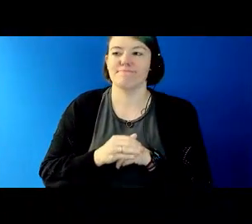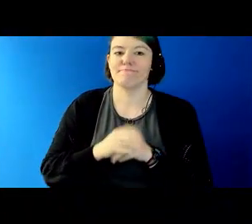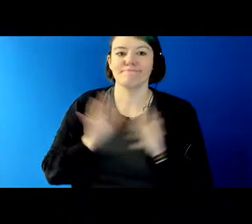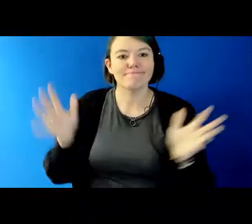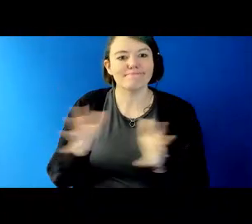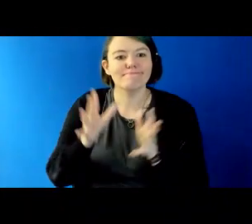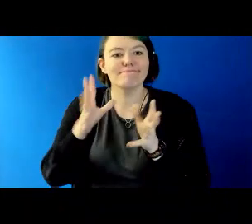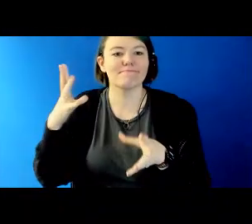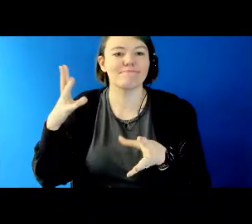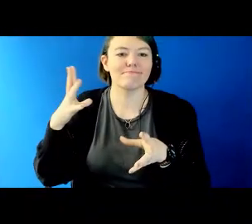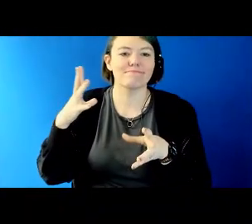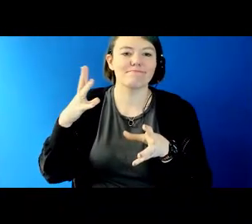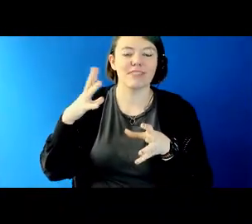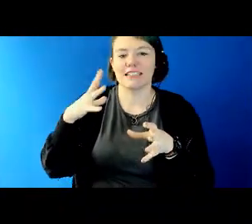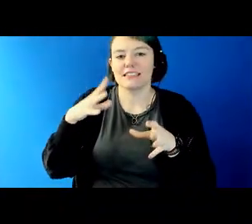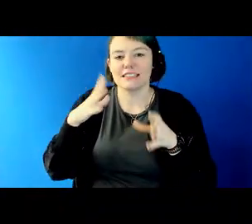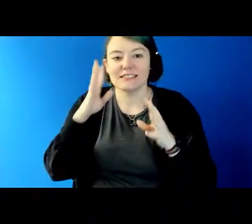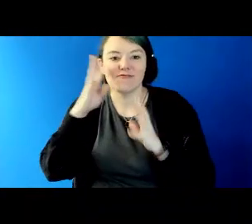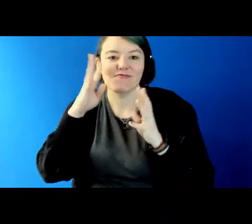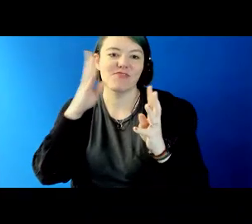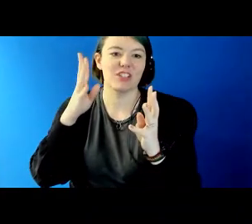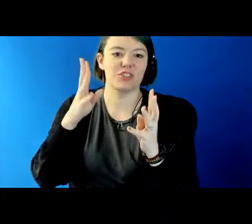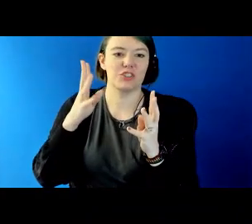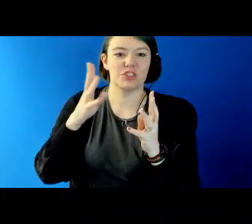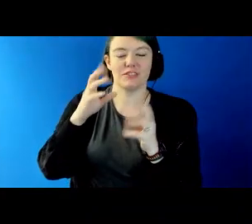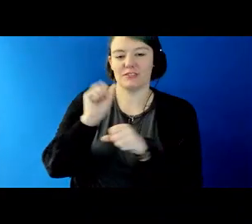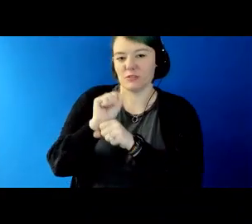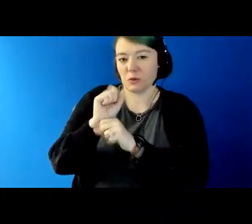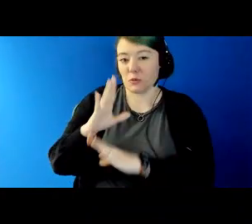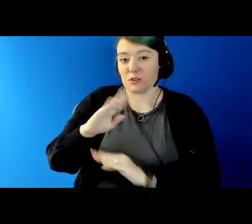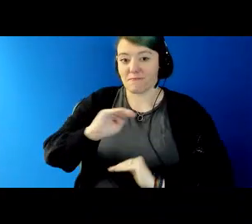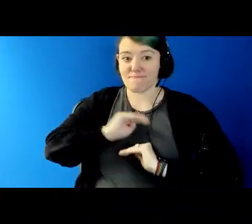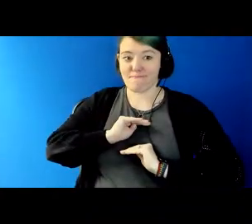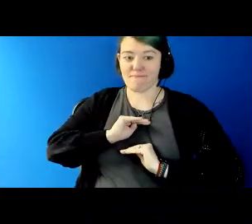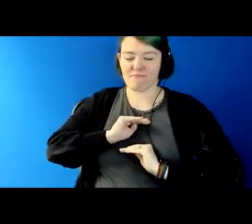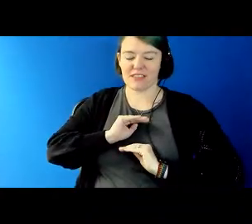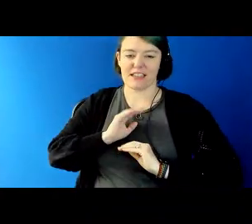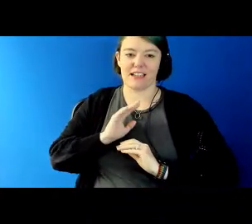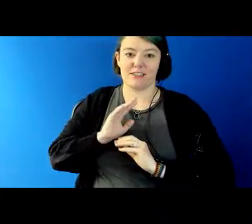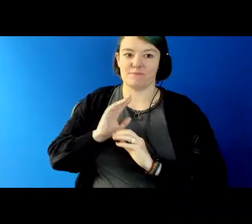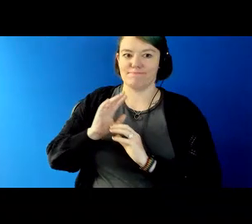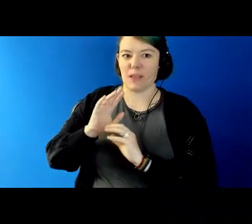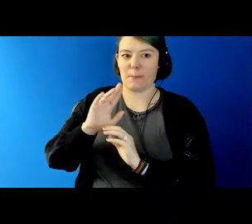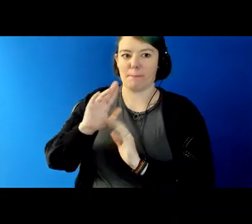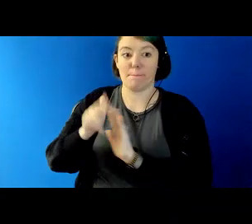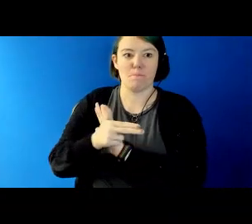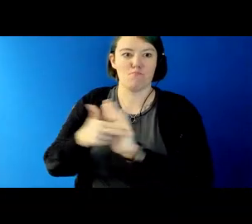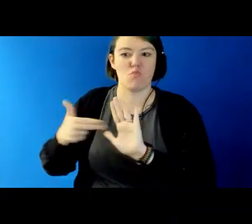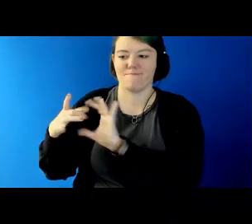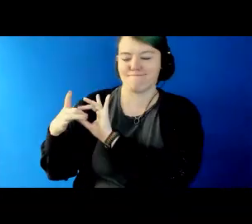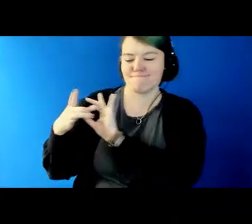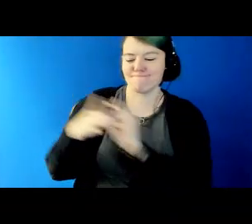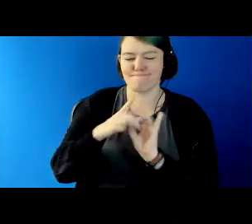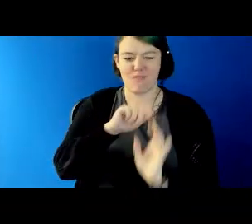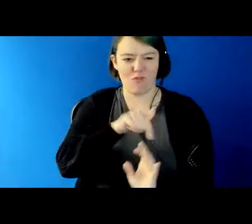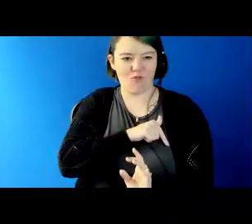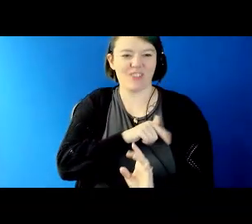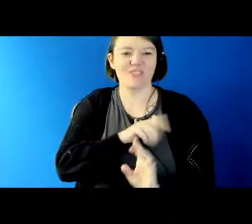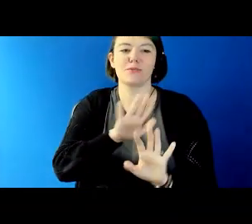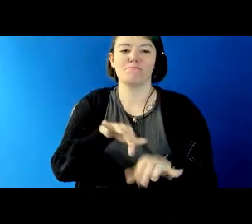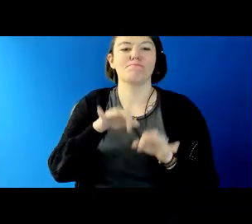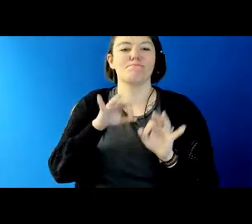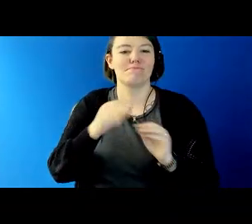Amanda, can you tell us what's really at the heart of inclusion that leaders need to keep in mind? Absolutely. When we talk about what it really means